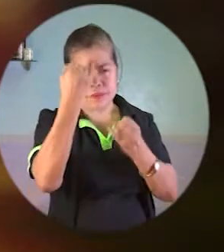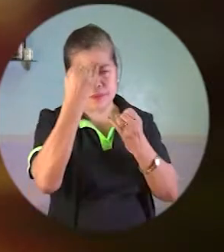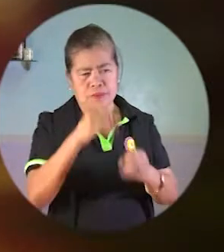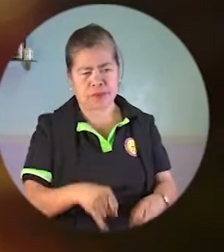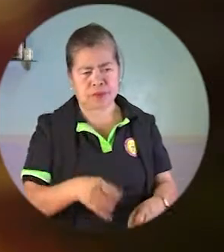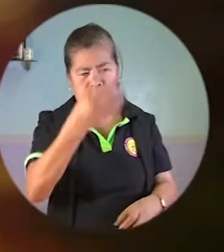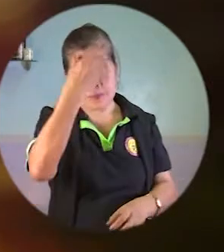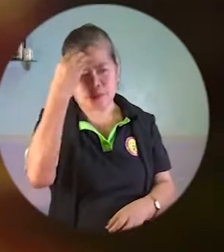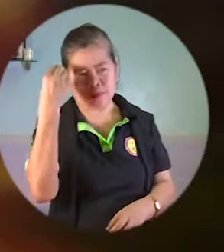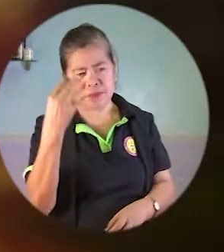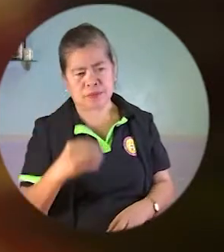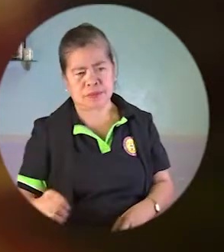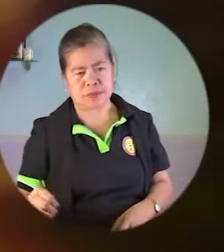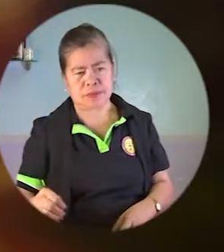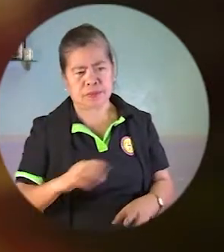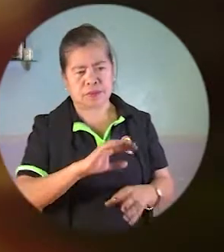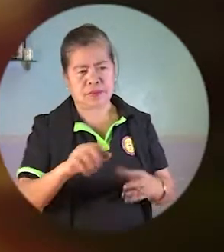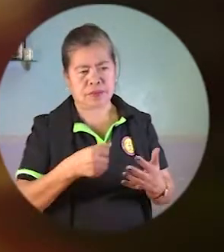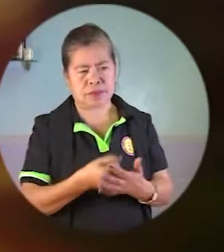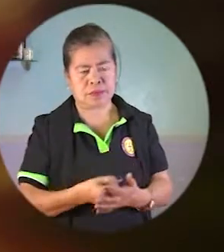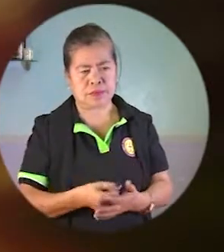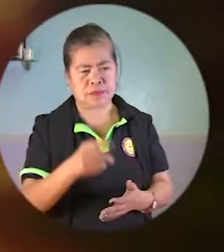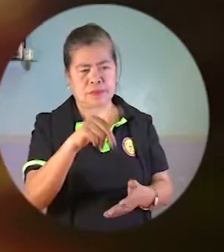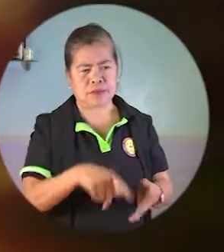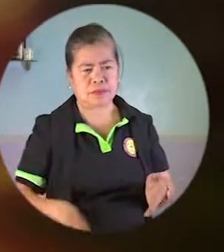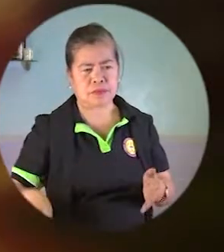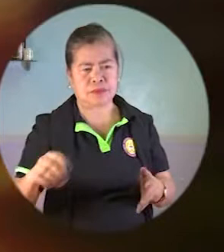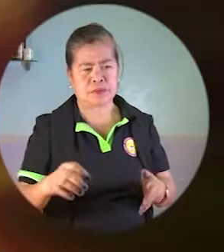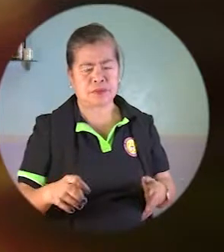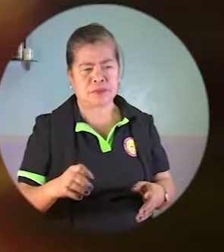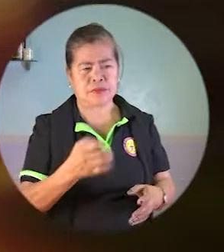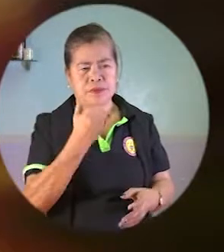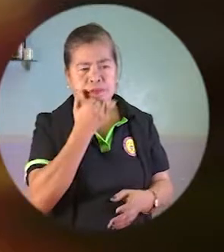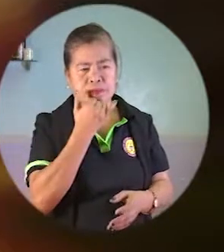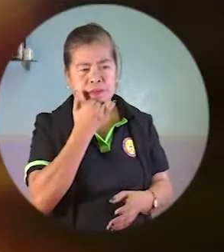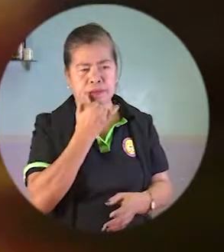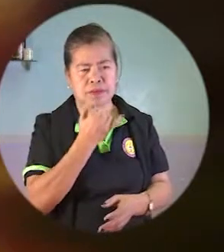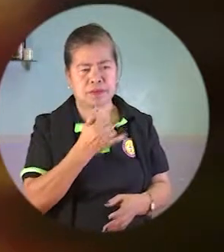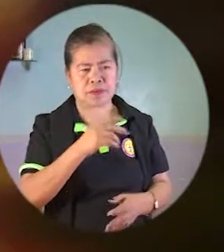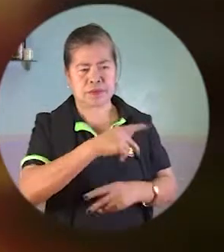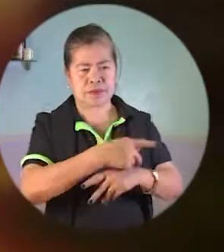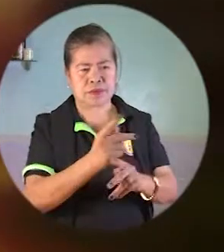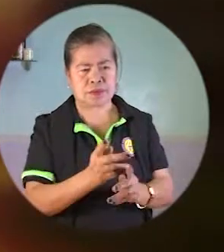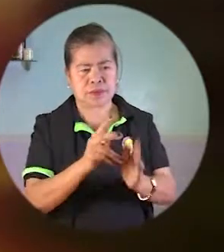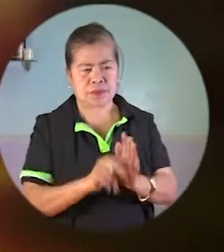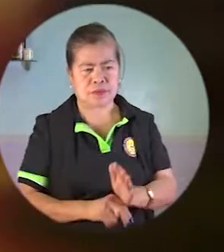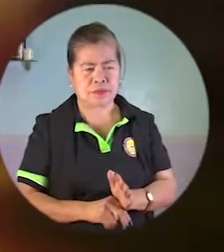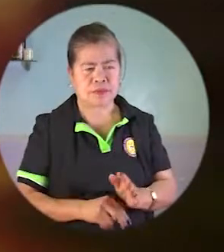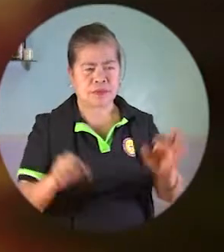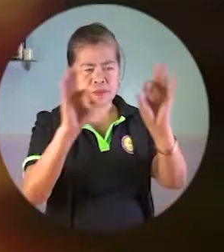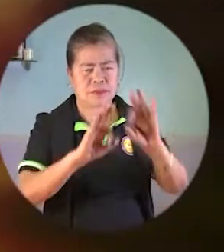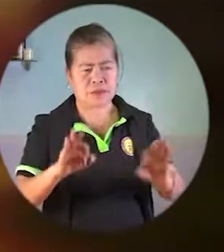Ignorance, forgetfulness, obstinacy, prejudice, error,